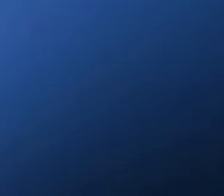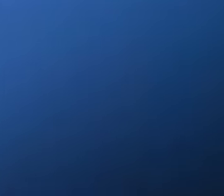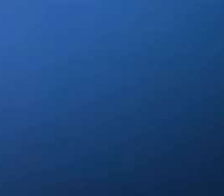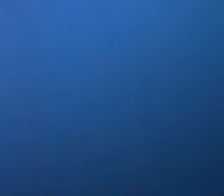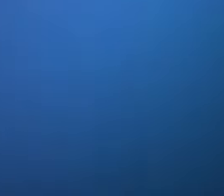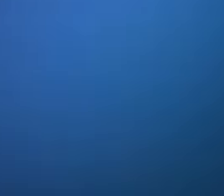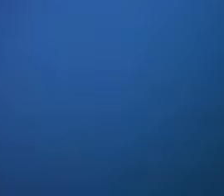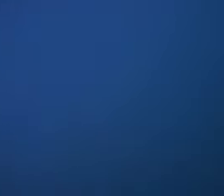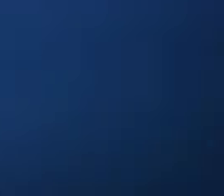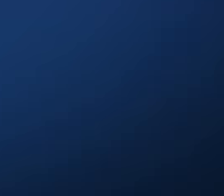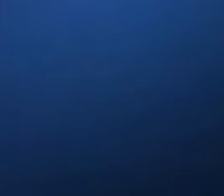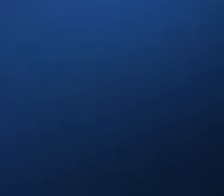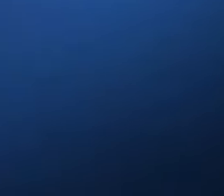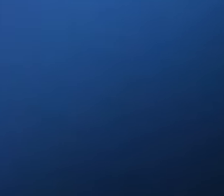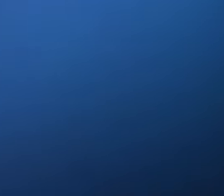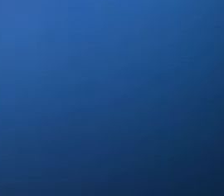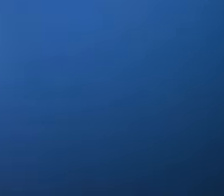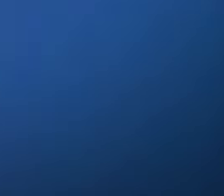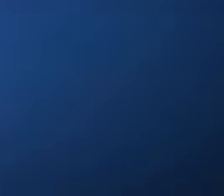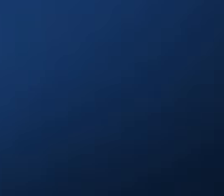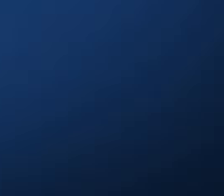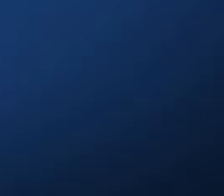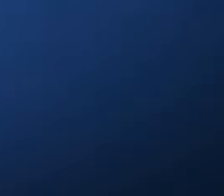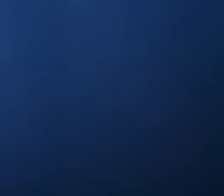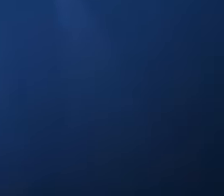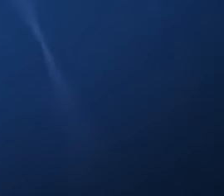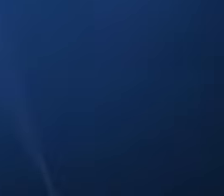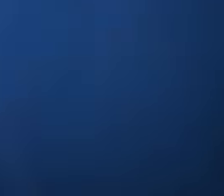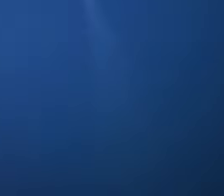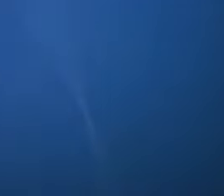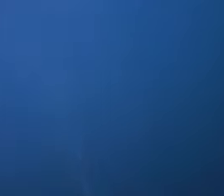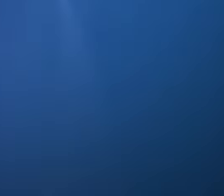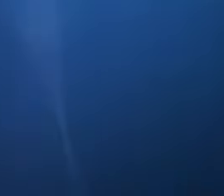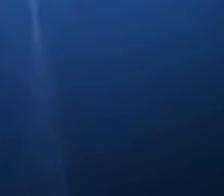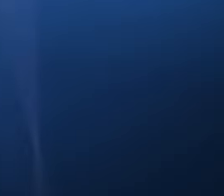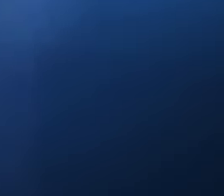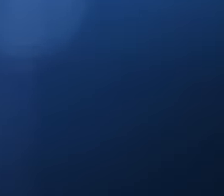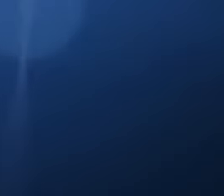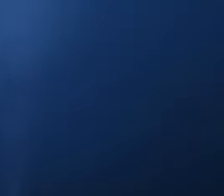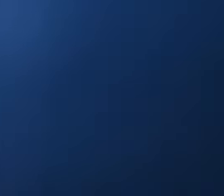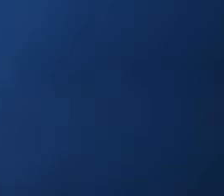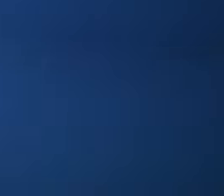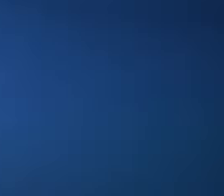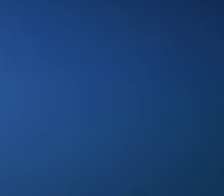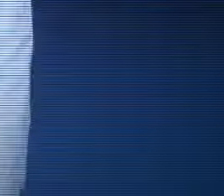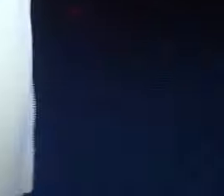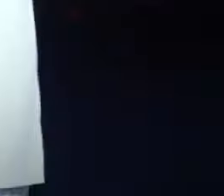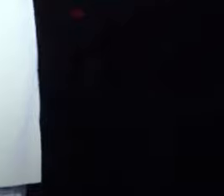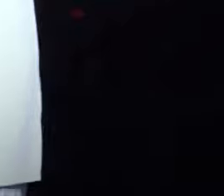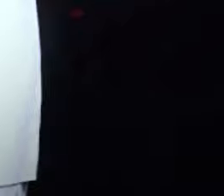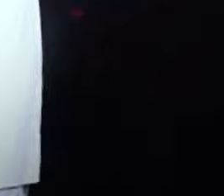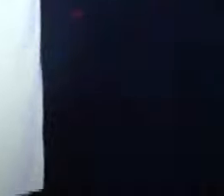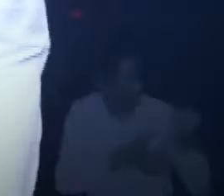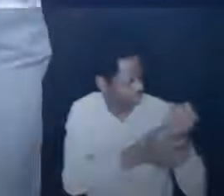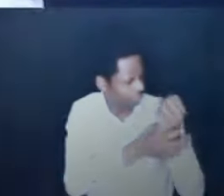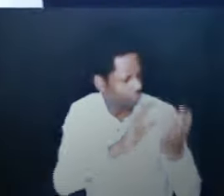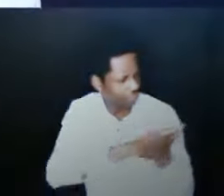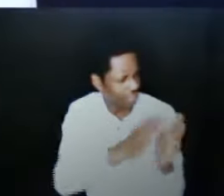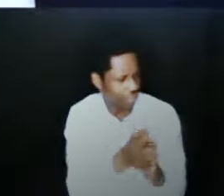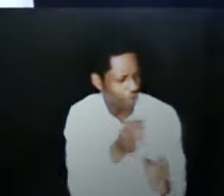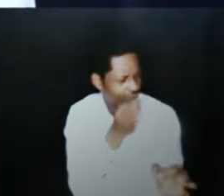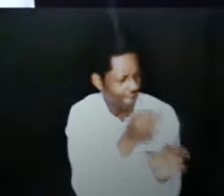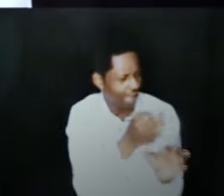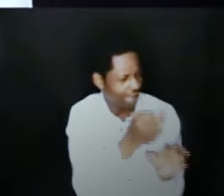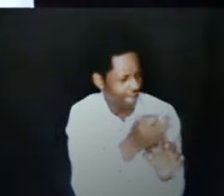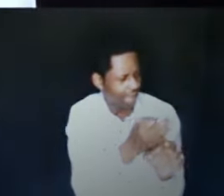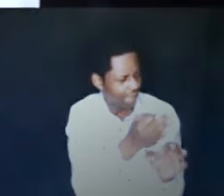have. People who have really repented, they are arrested by their faith. Apostle Asomunsa. Nipa,